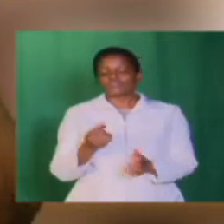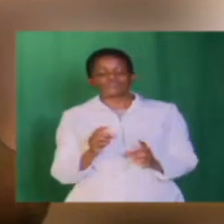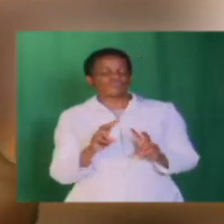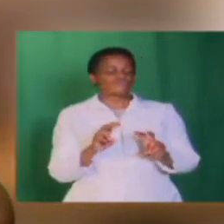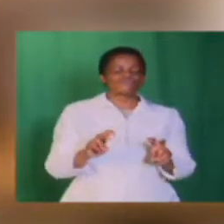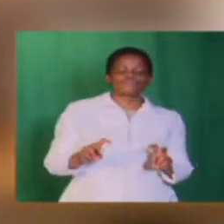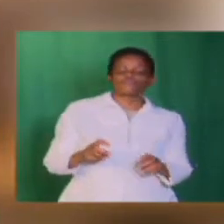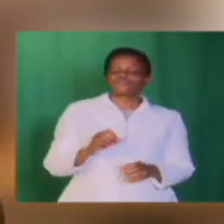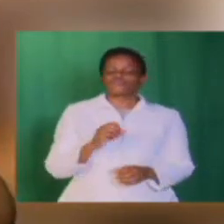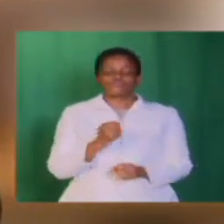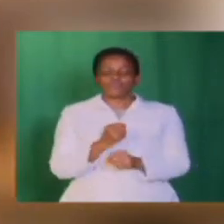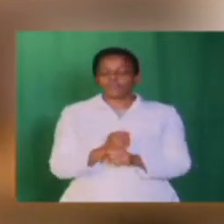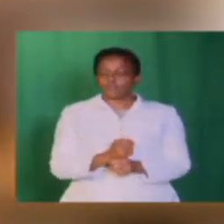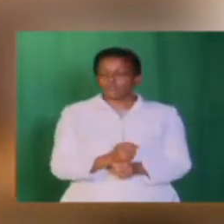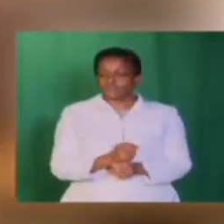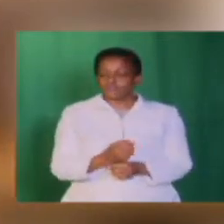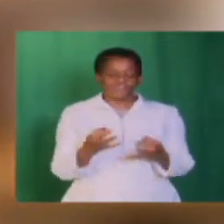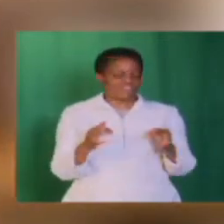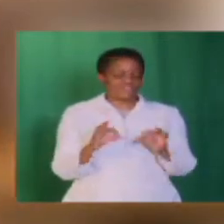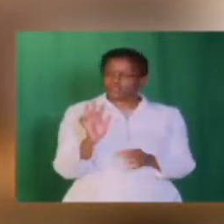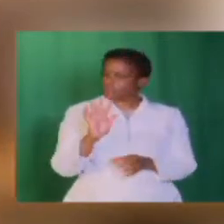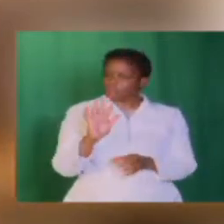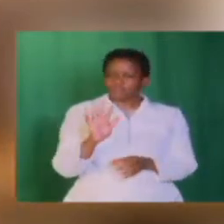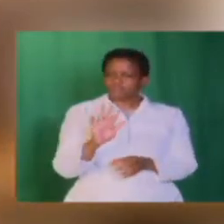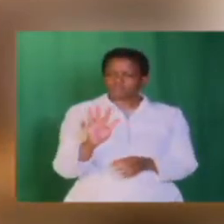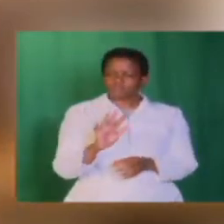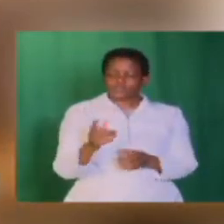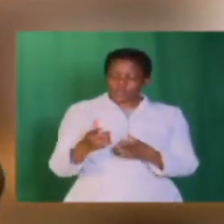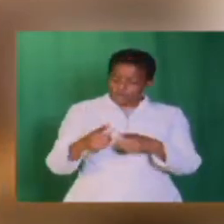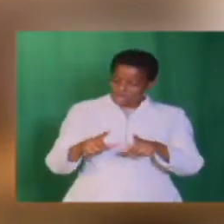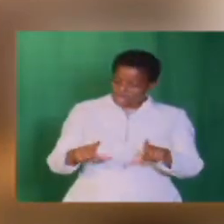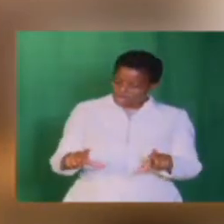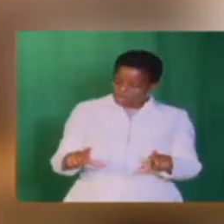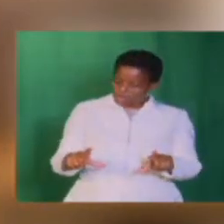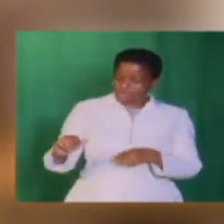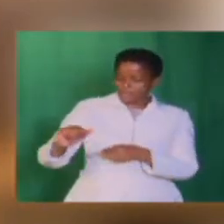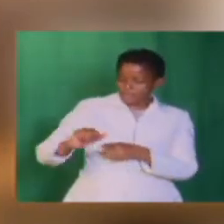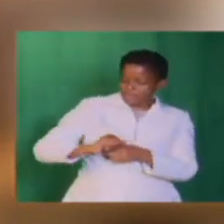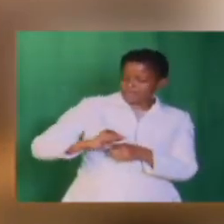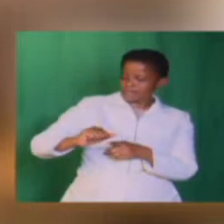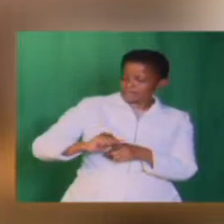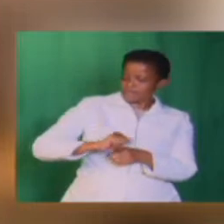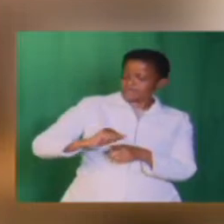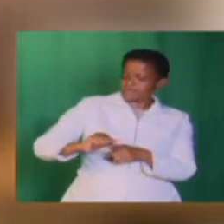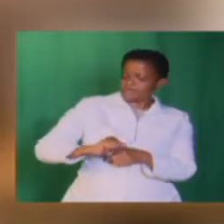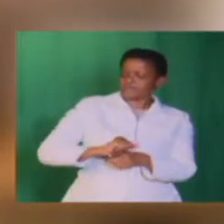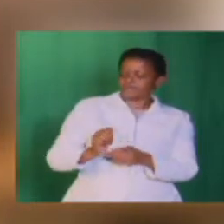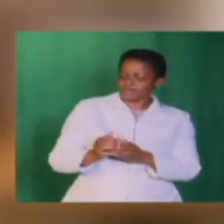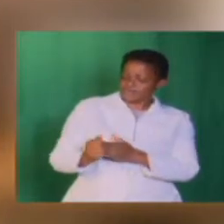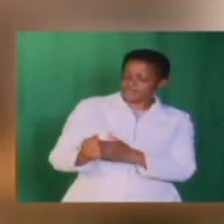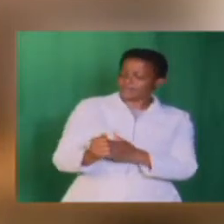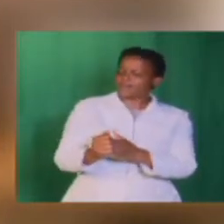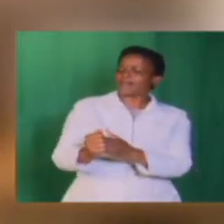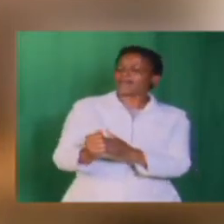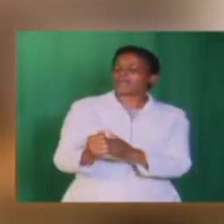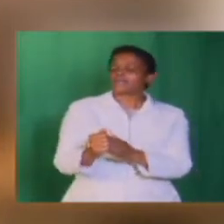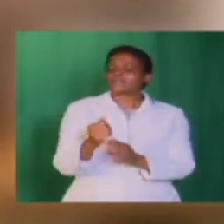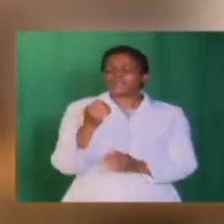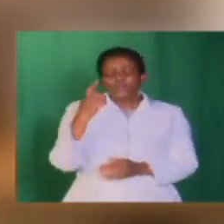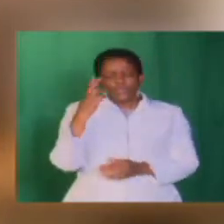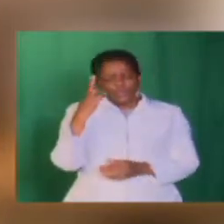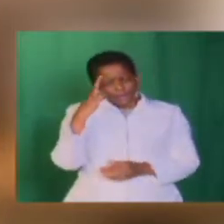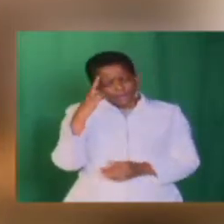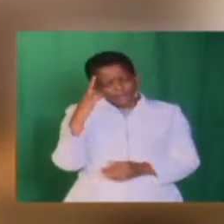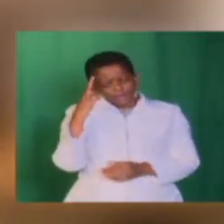and be carefree like that. So the more you practice language, it is also going to act as a guide in showing you that you